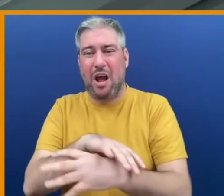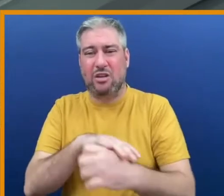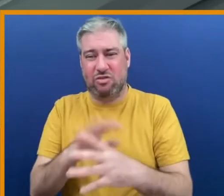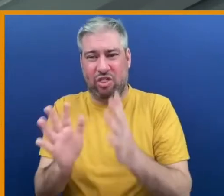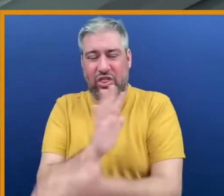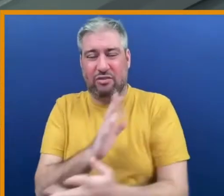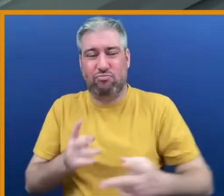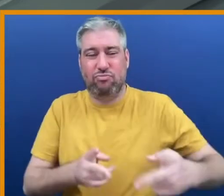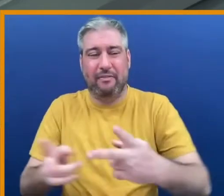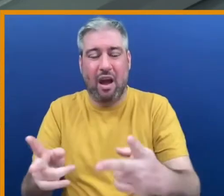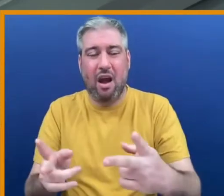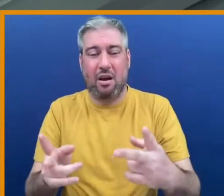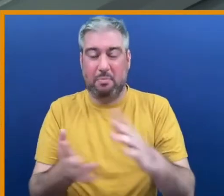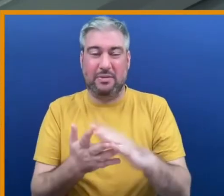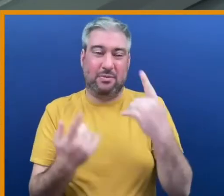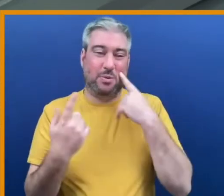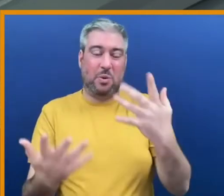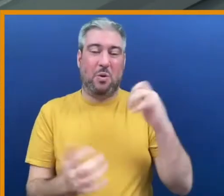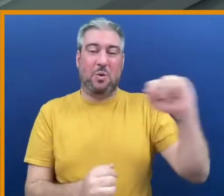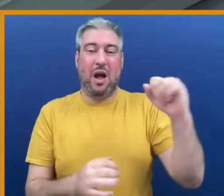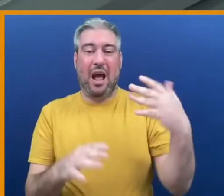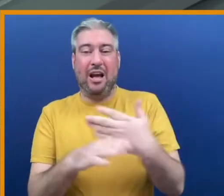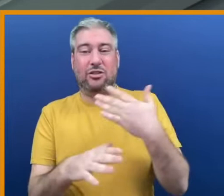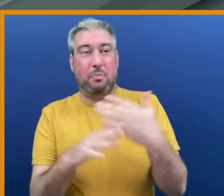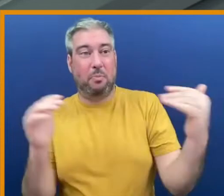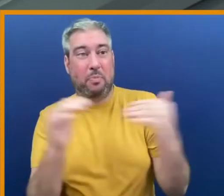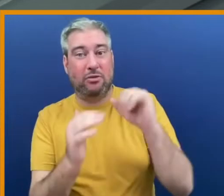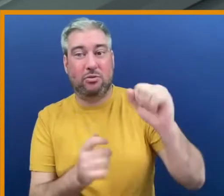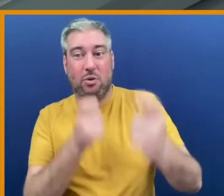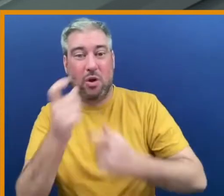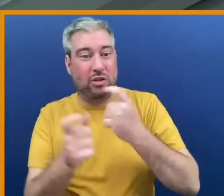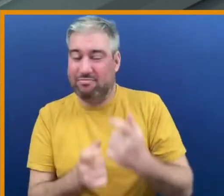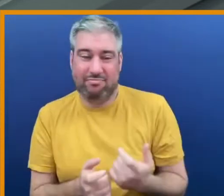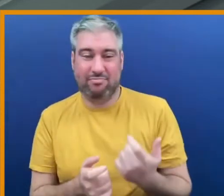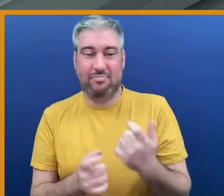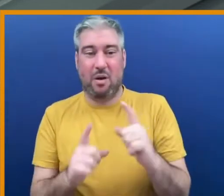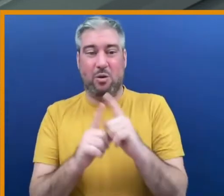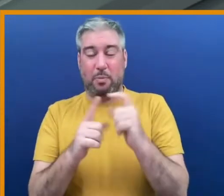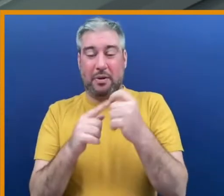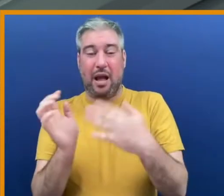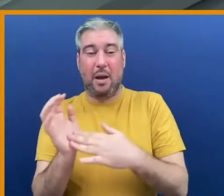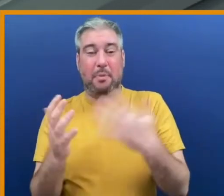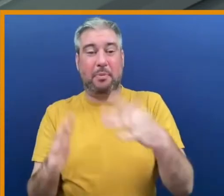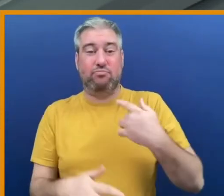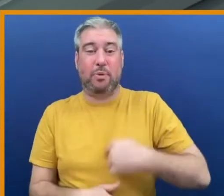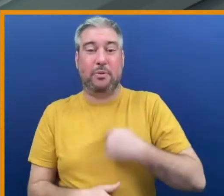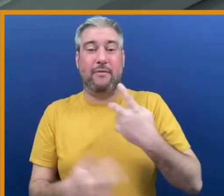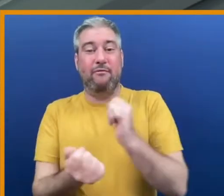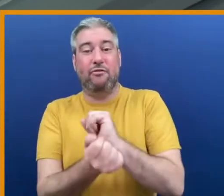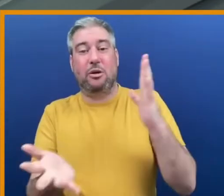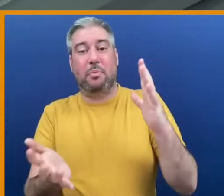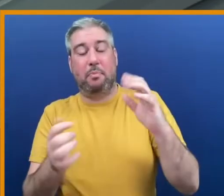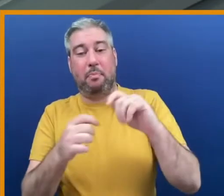bill to make it easier to rip up European environmental regulations that have protected our land, sea and water for